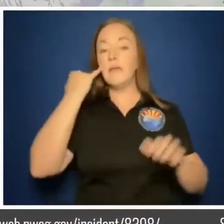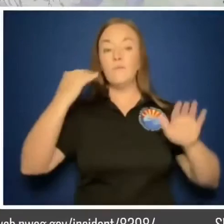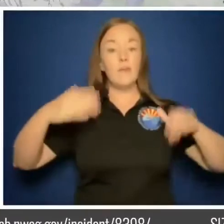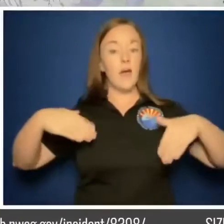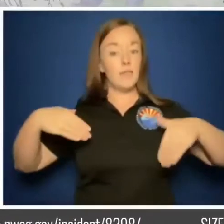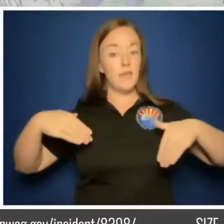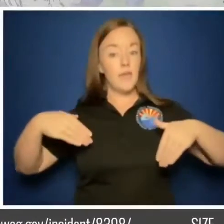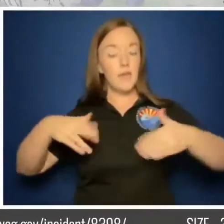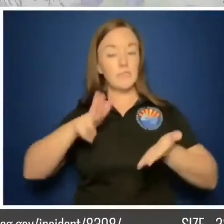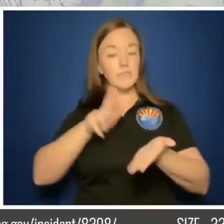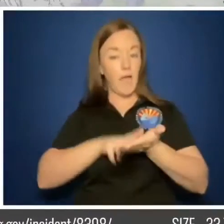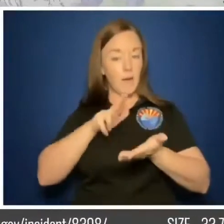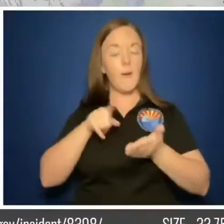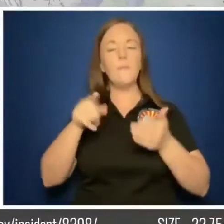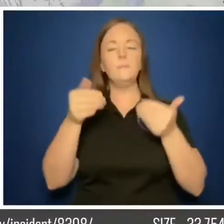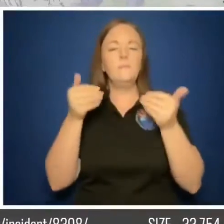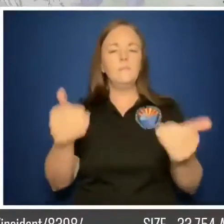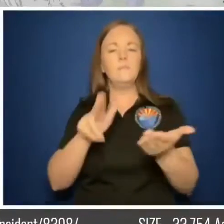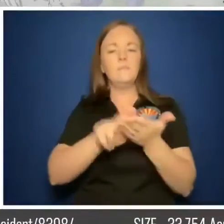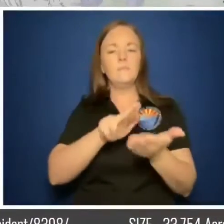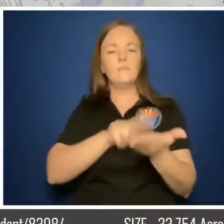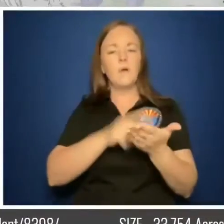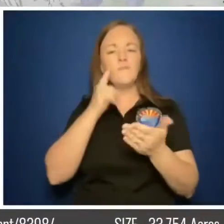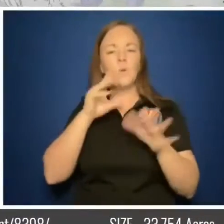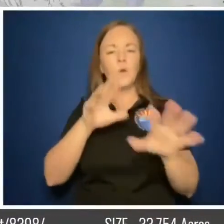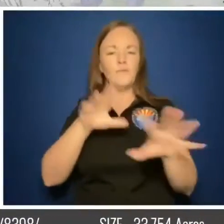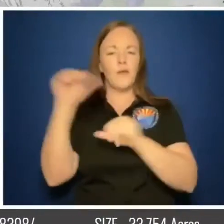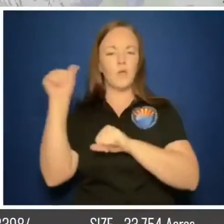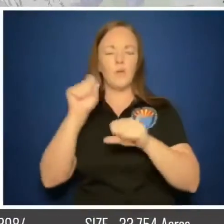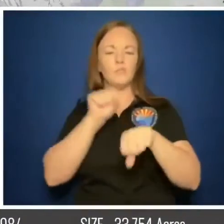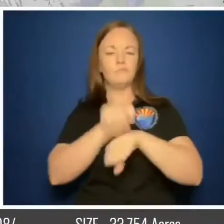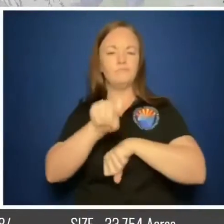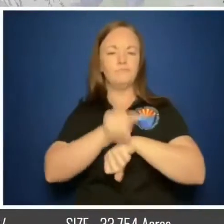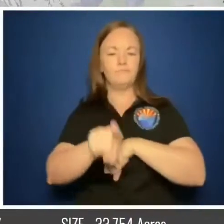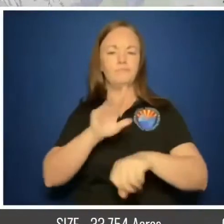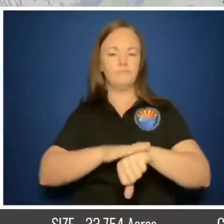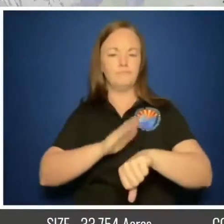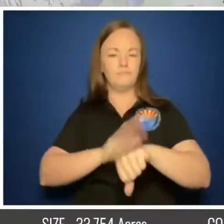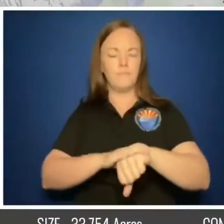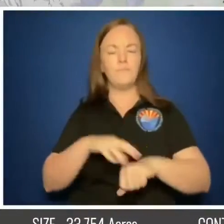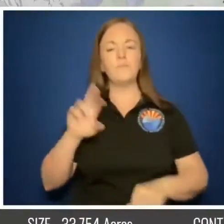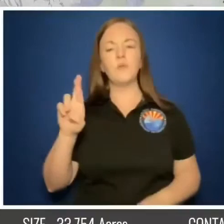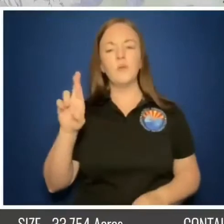get registered for evacuation warnings, and that is at